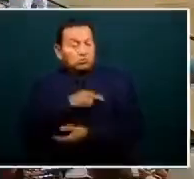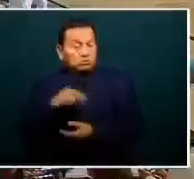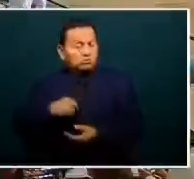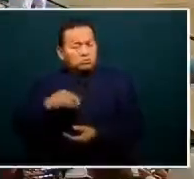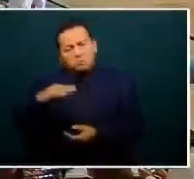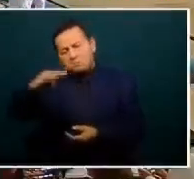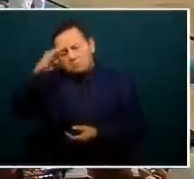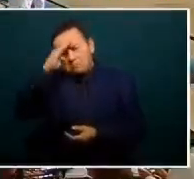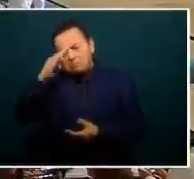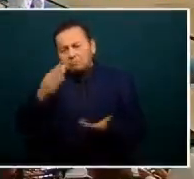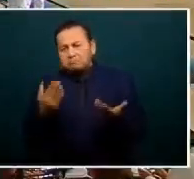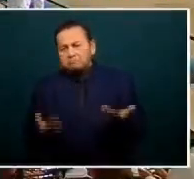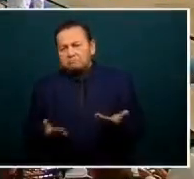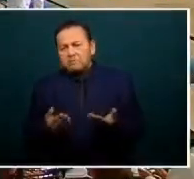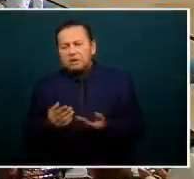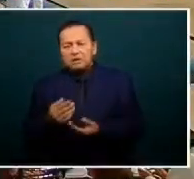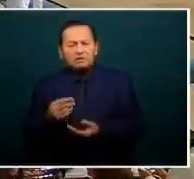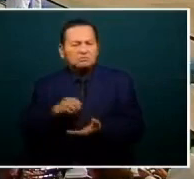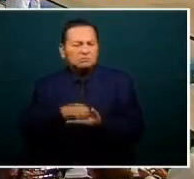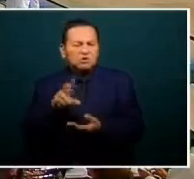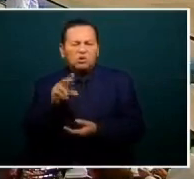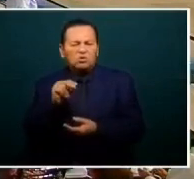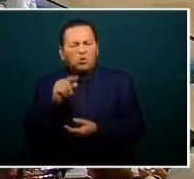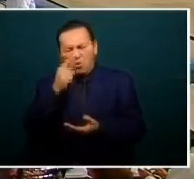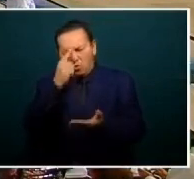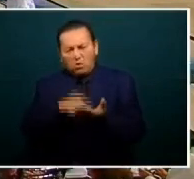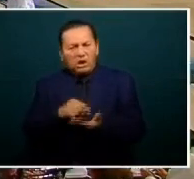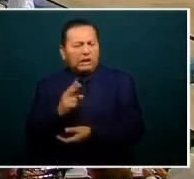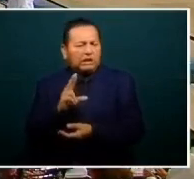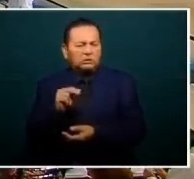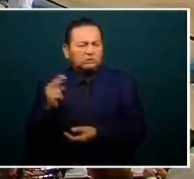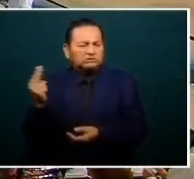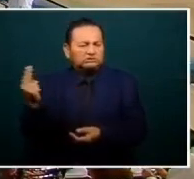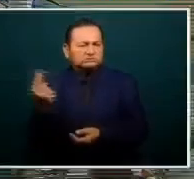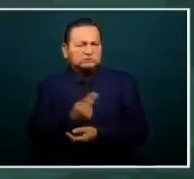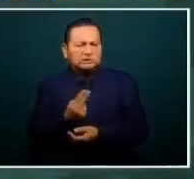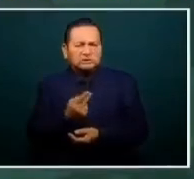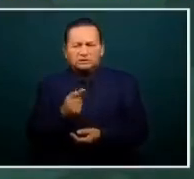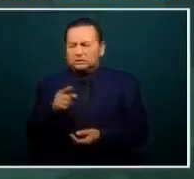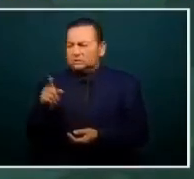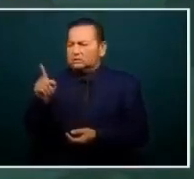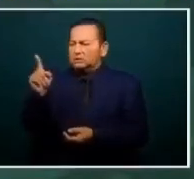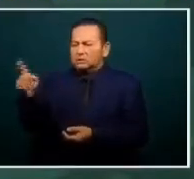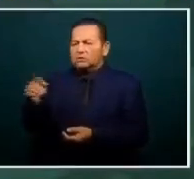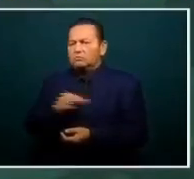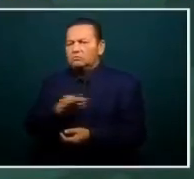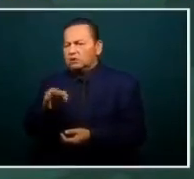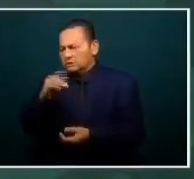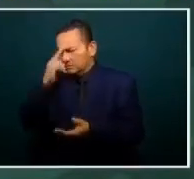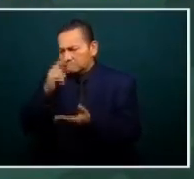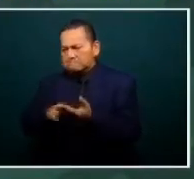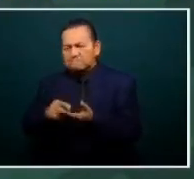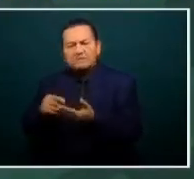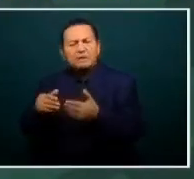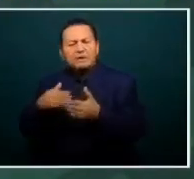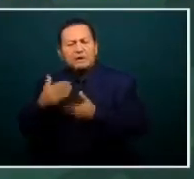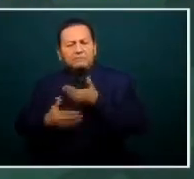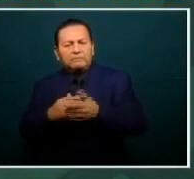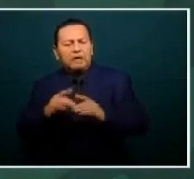You can go to international agencies, and we think that it will not be